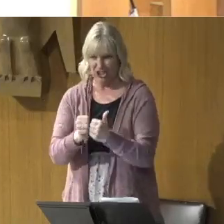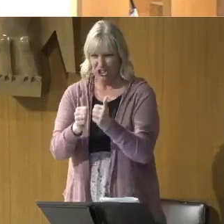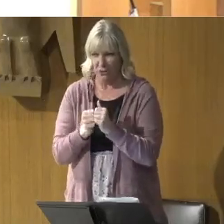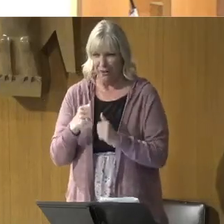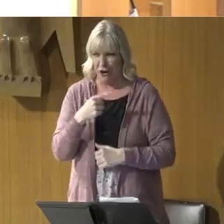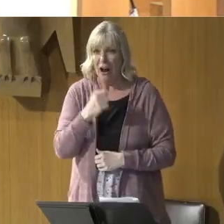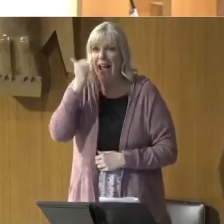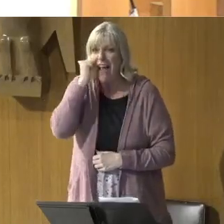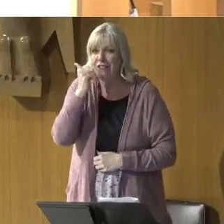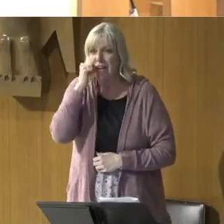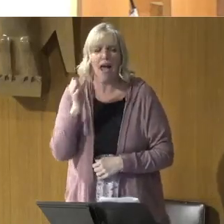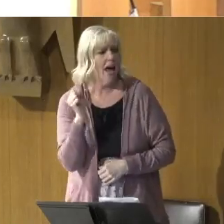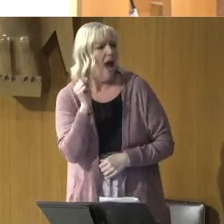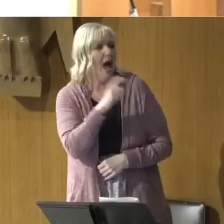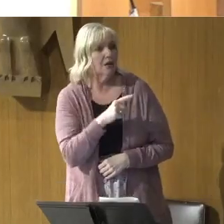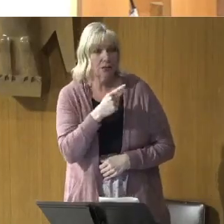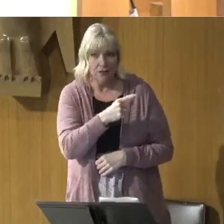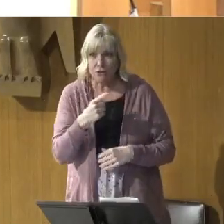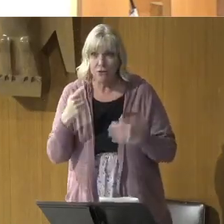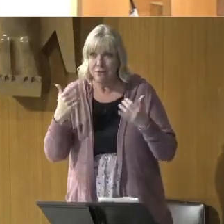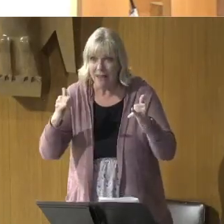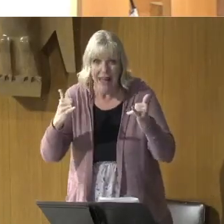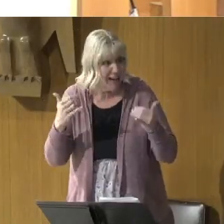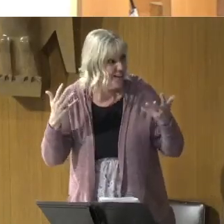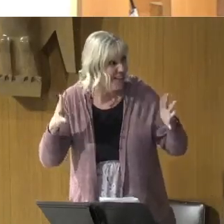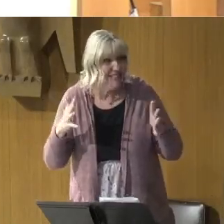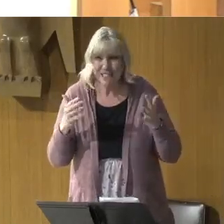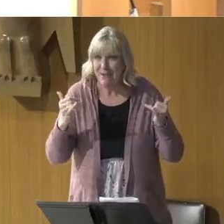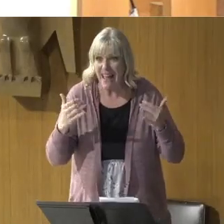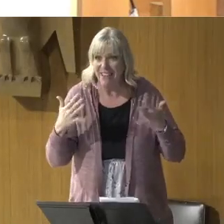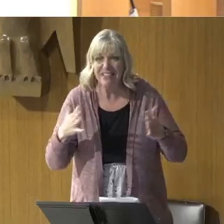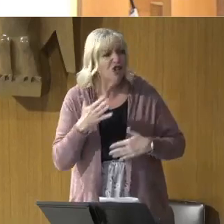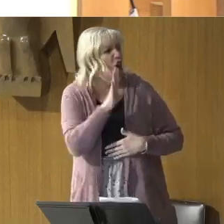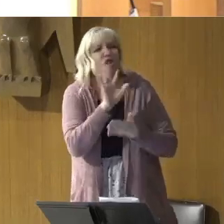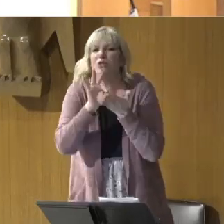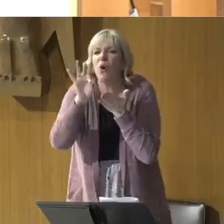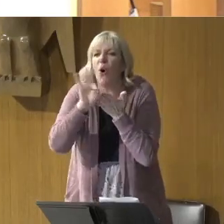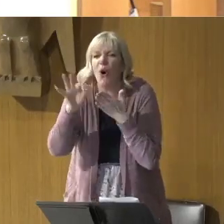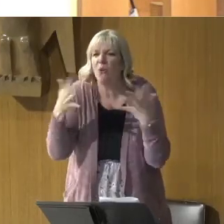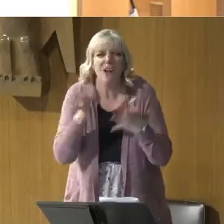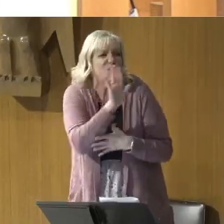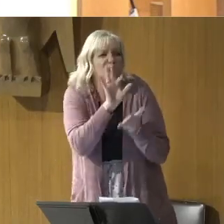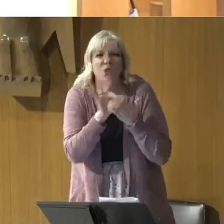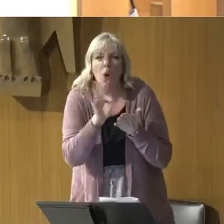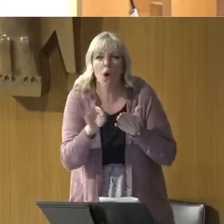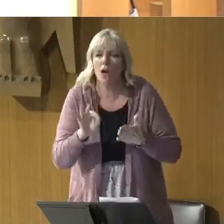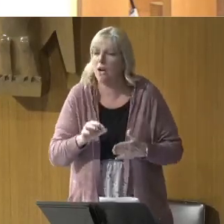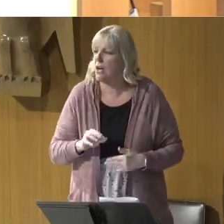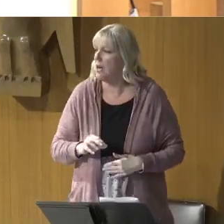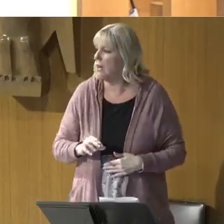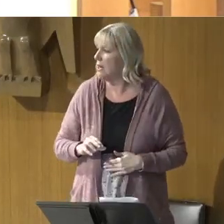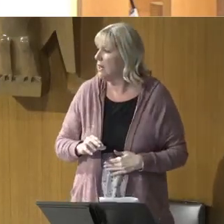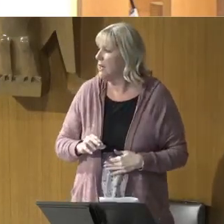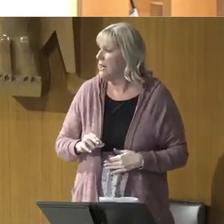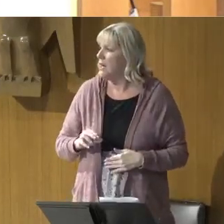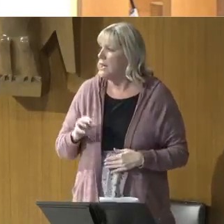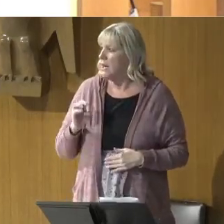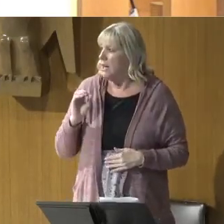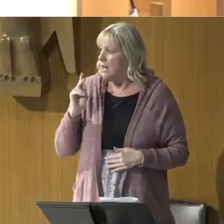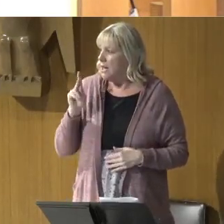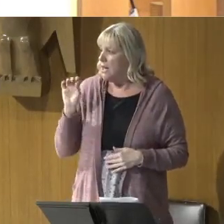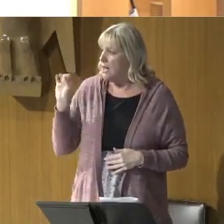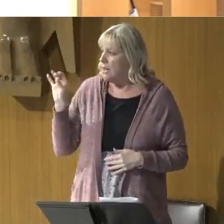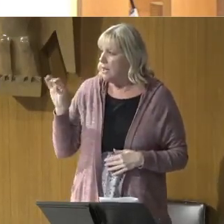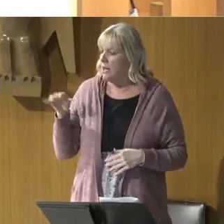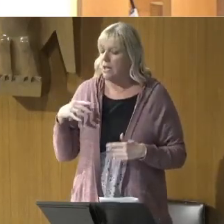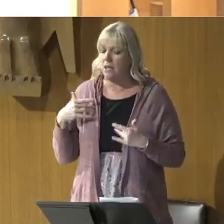Each day I would ask her, Have you played Lumosity games yet? What score did you get? Jen humored me for a while, and then she